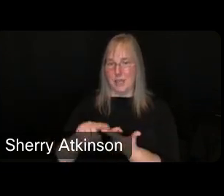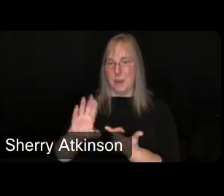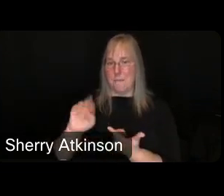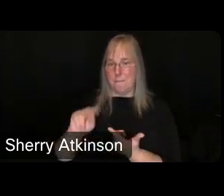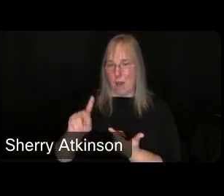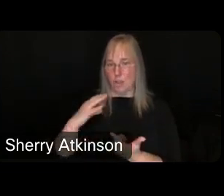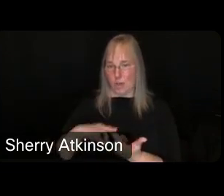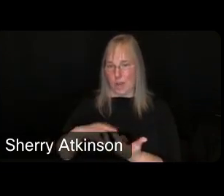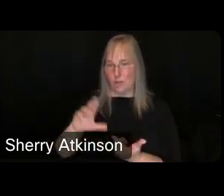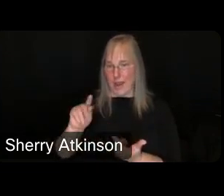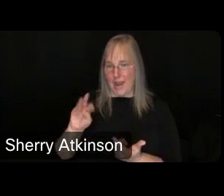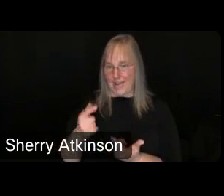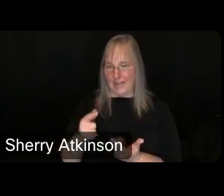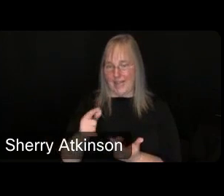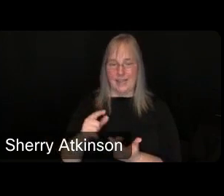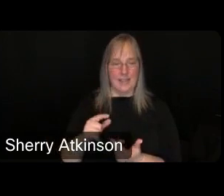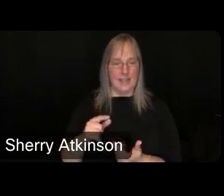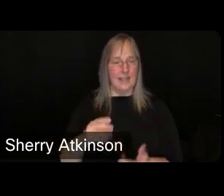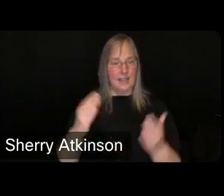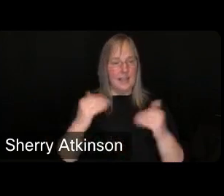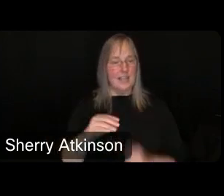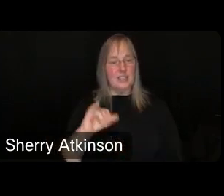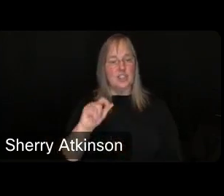and Jennifer Jones.